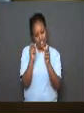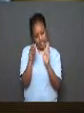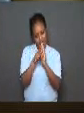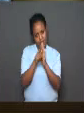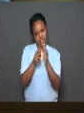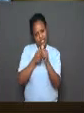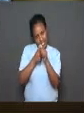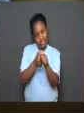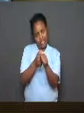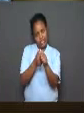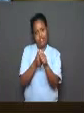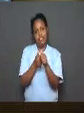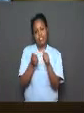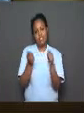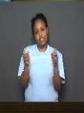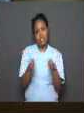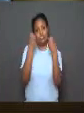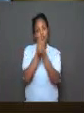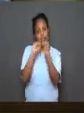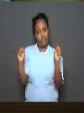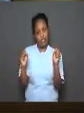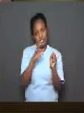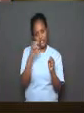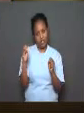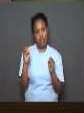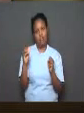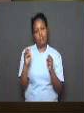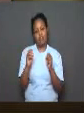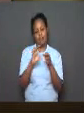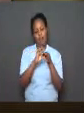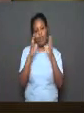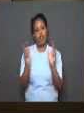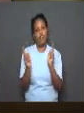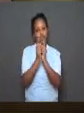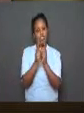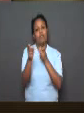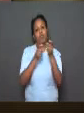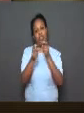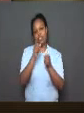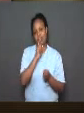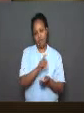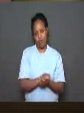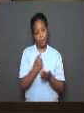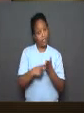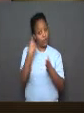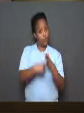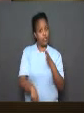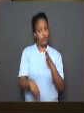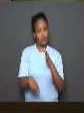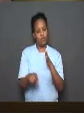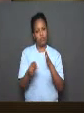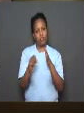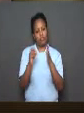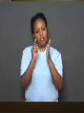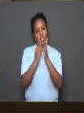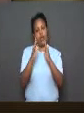for resolving conflicts and regulating social relations. This results